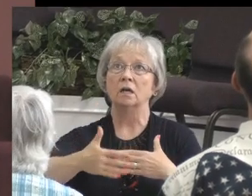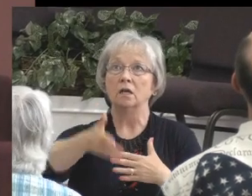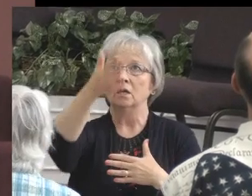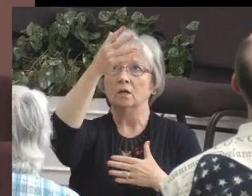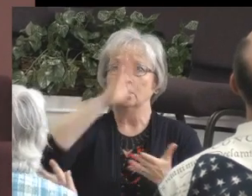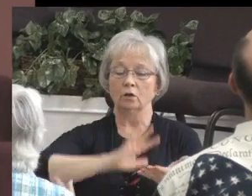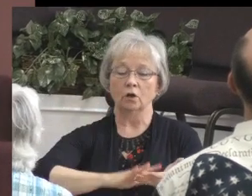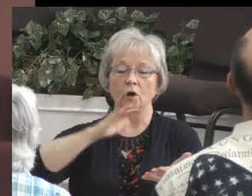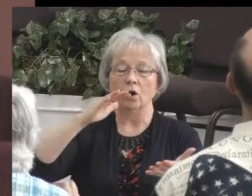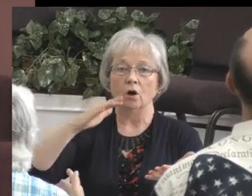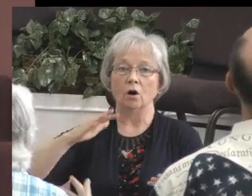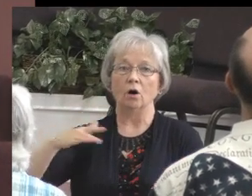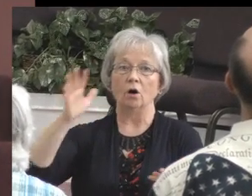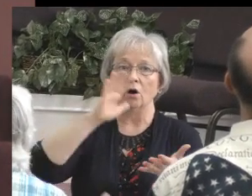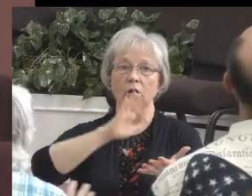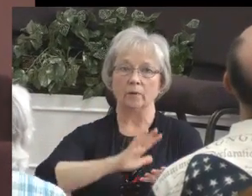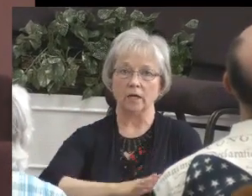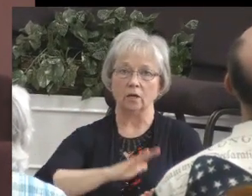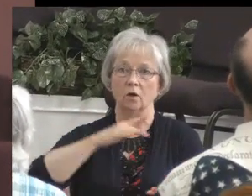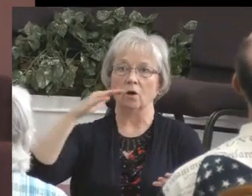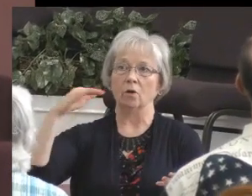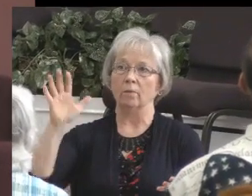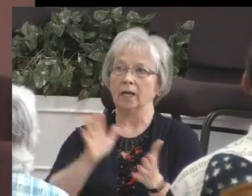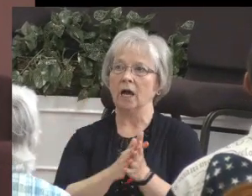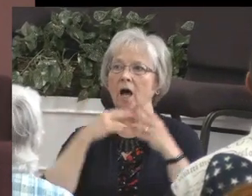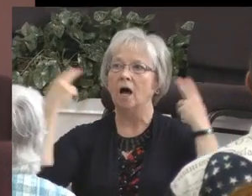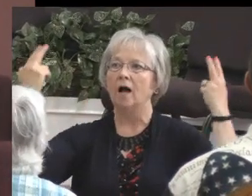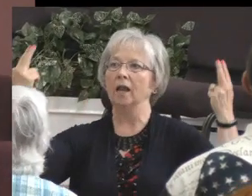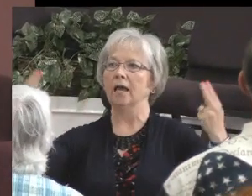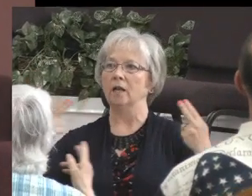on. Glory, glory,